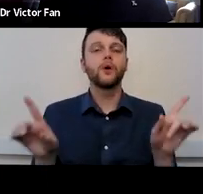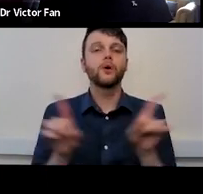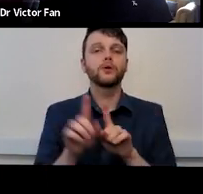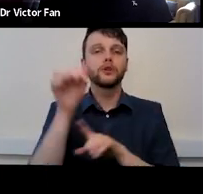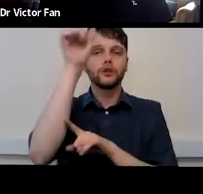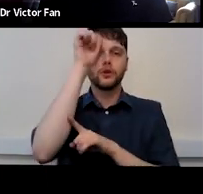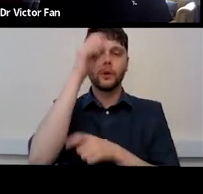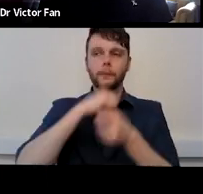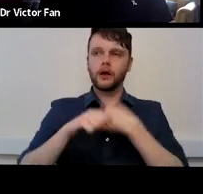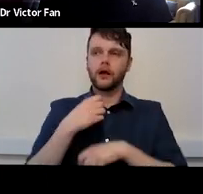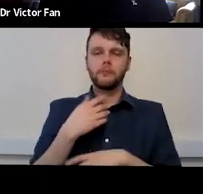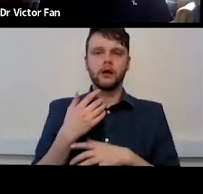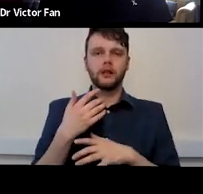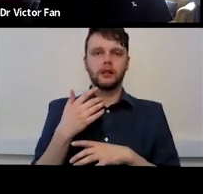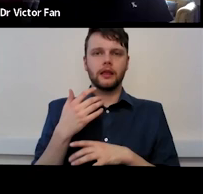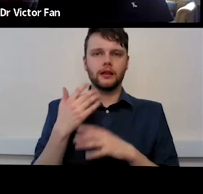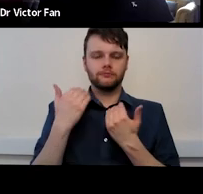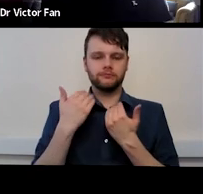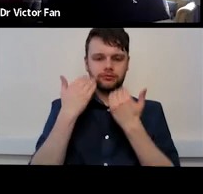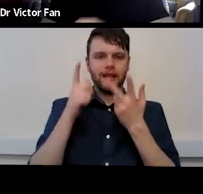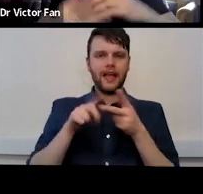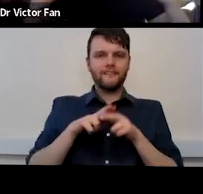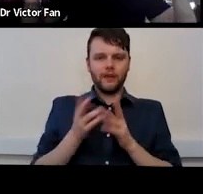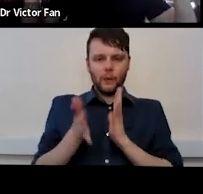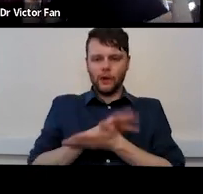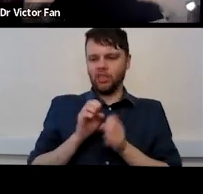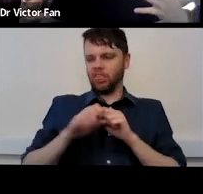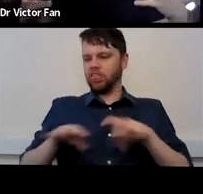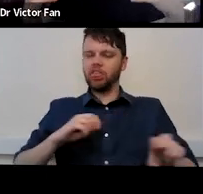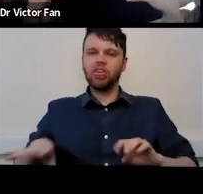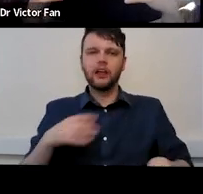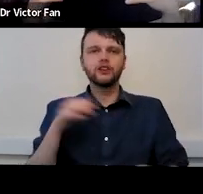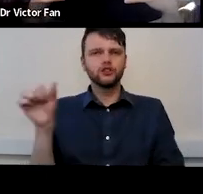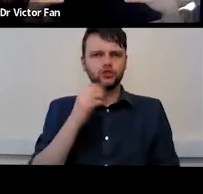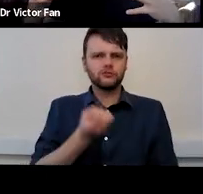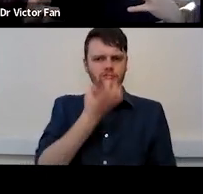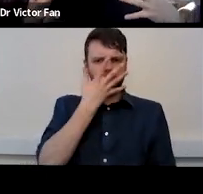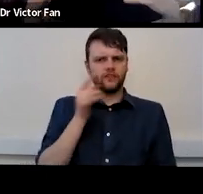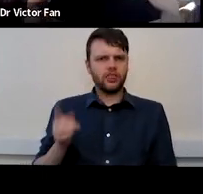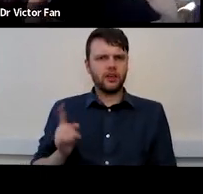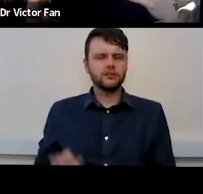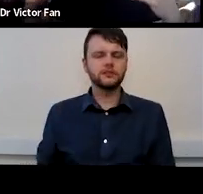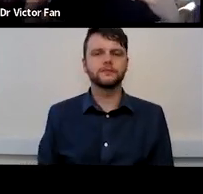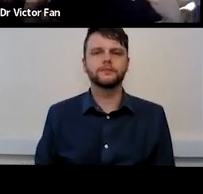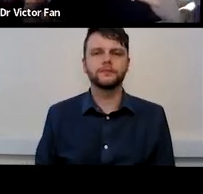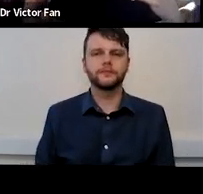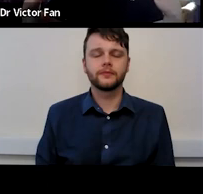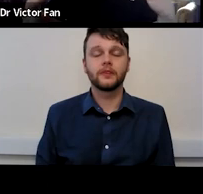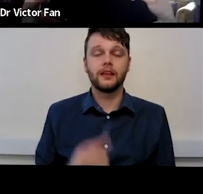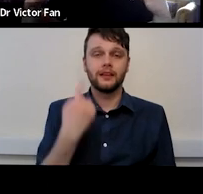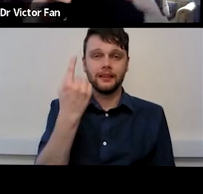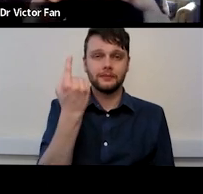become shameful if they become wasteful. Then for him, he literally says the DNA,